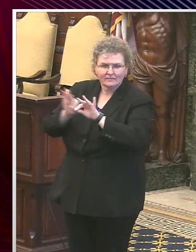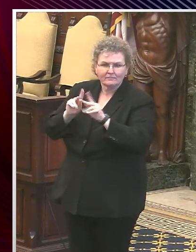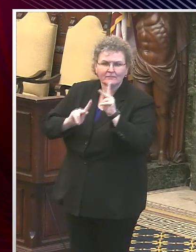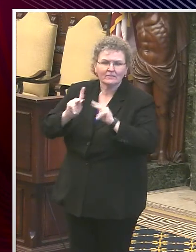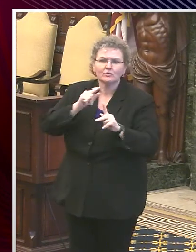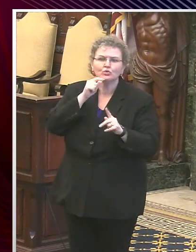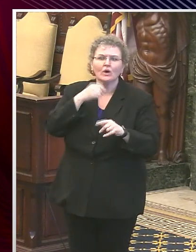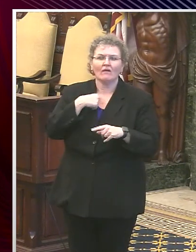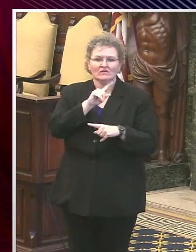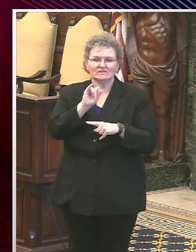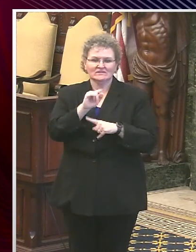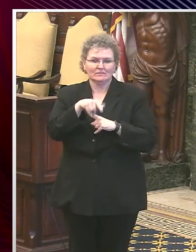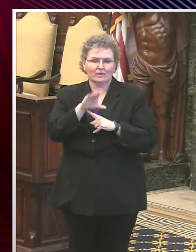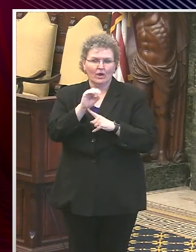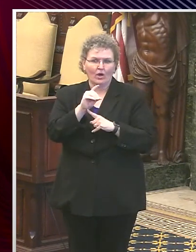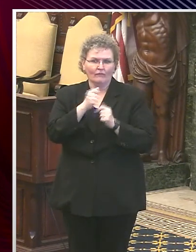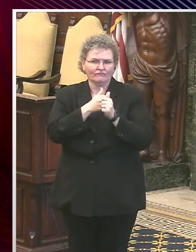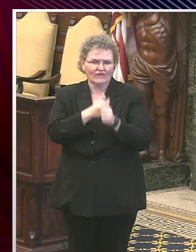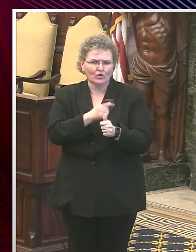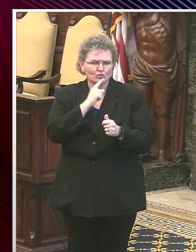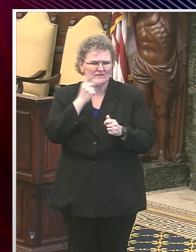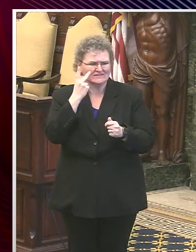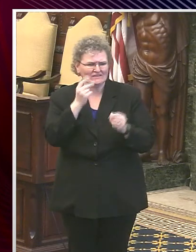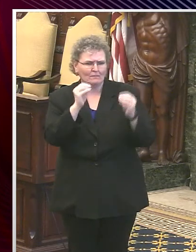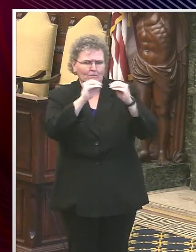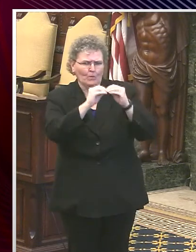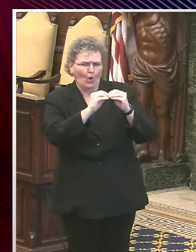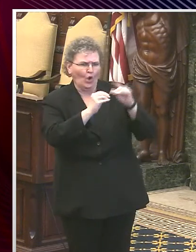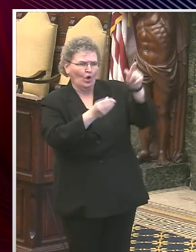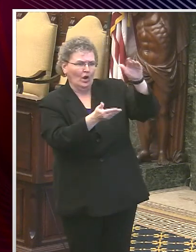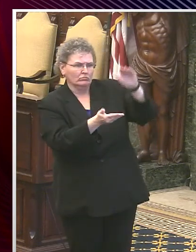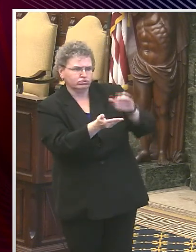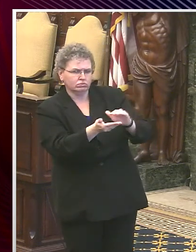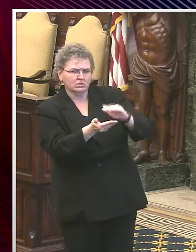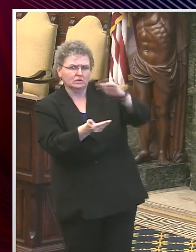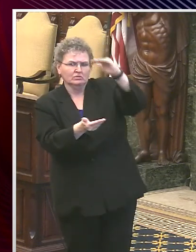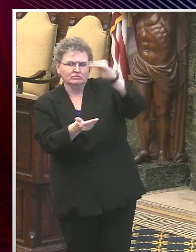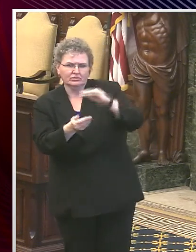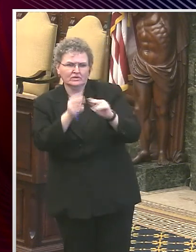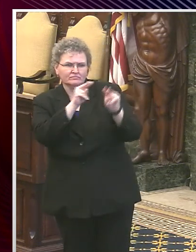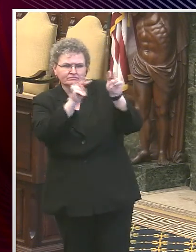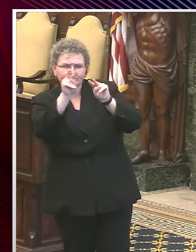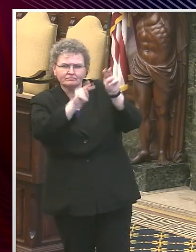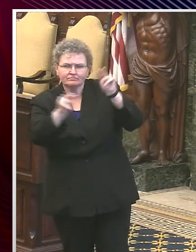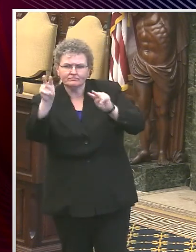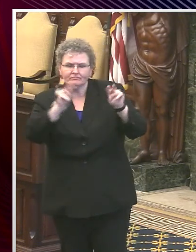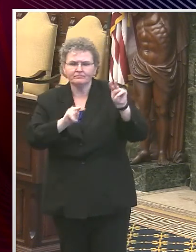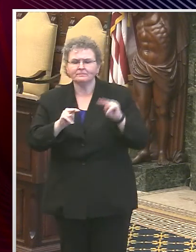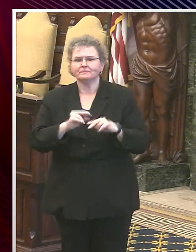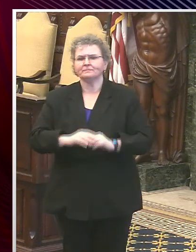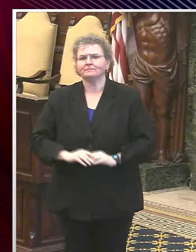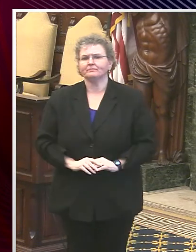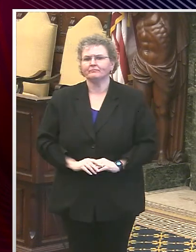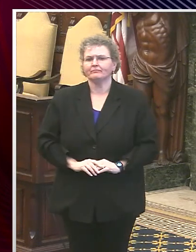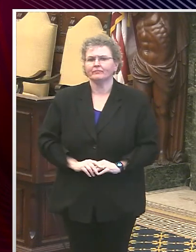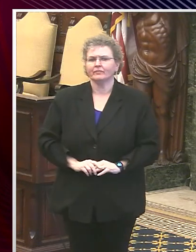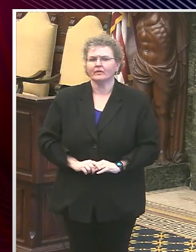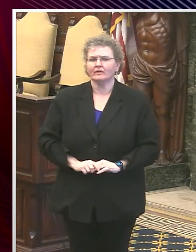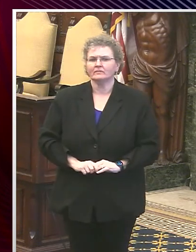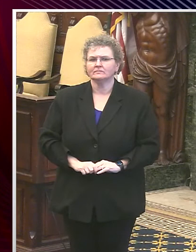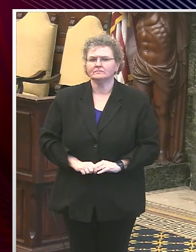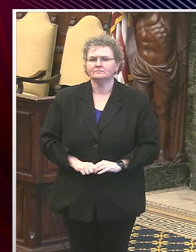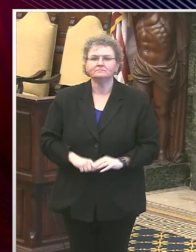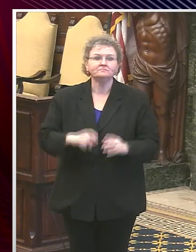who have less vaccinations now. And then setting for each given time, setting a number of total that we're